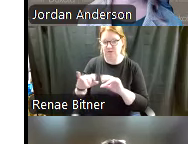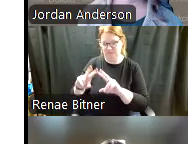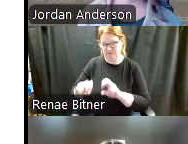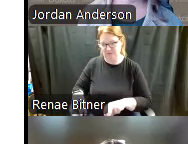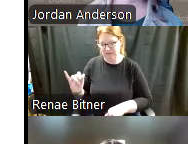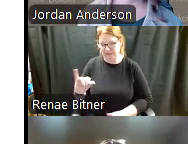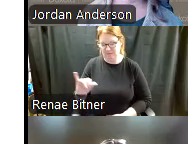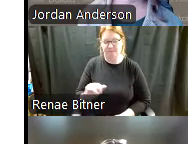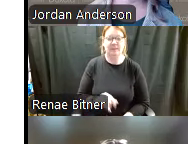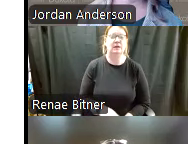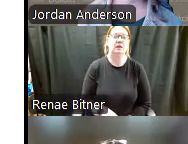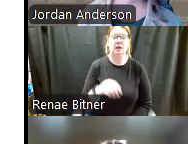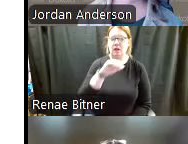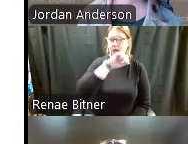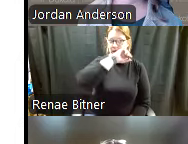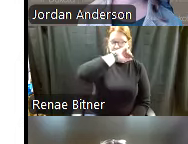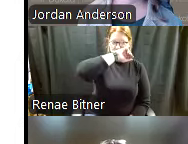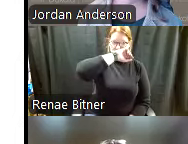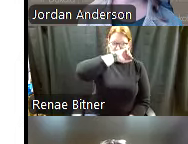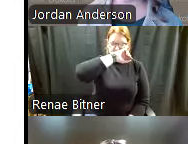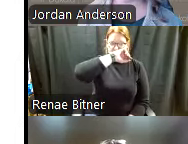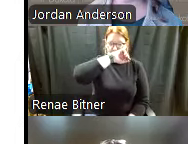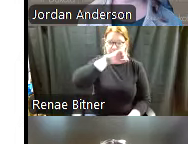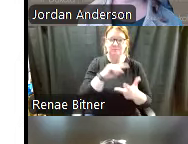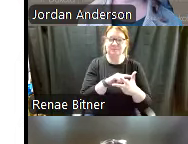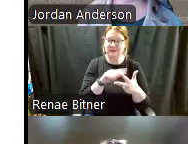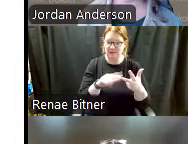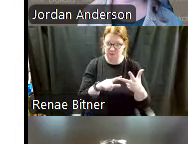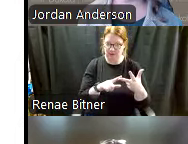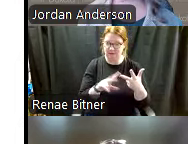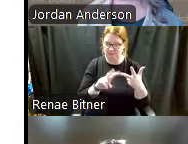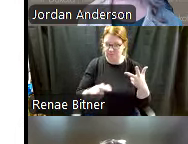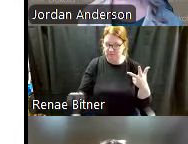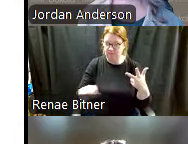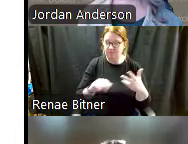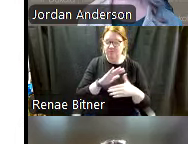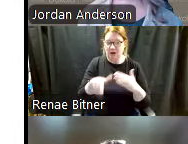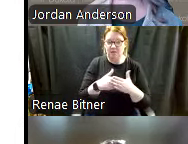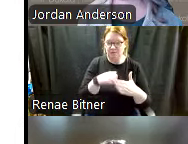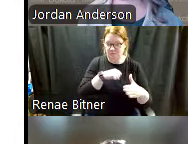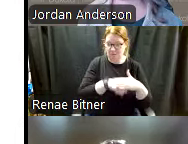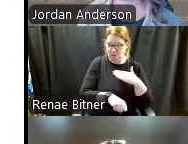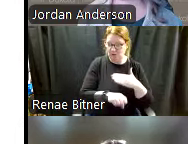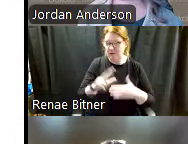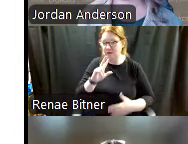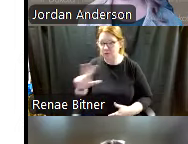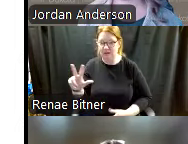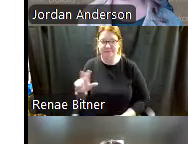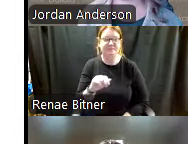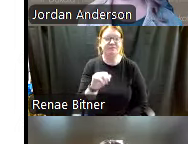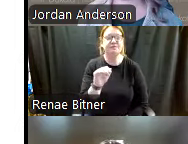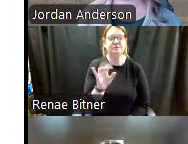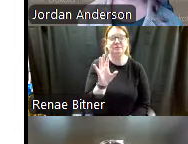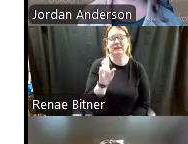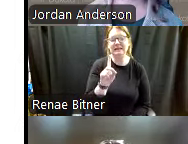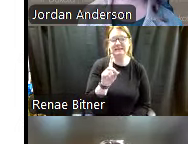As part of the ELO, these are the assessments that we are doing, all of our birth to 3-year-olds. We are doing a DAISY-2, and the really great